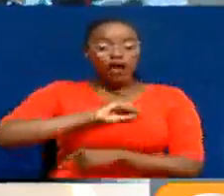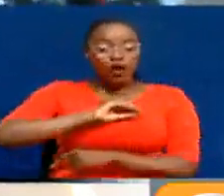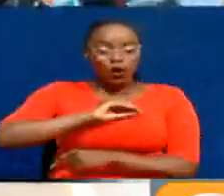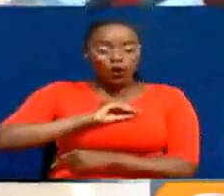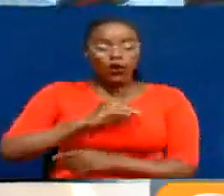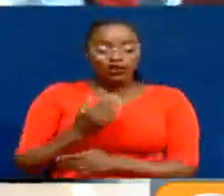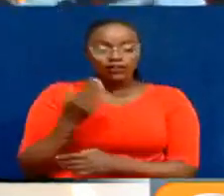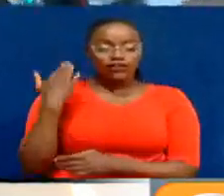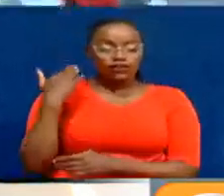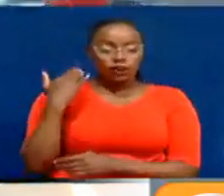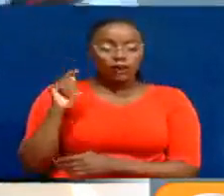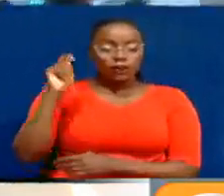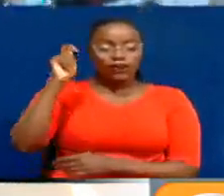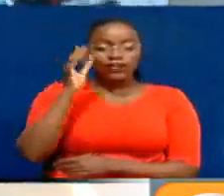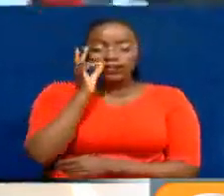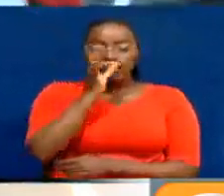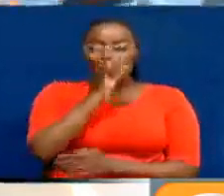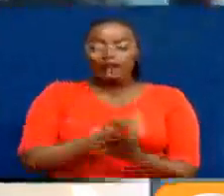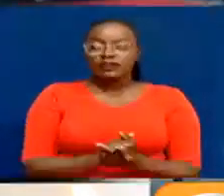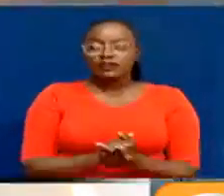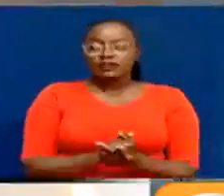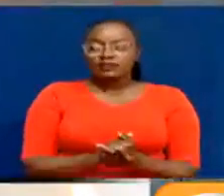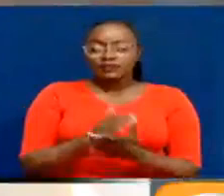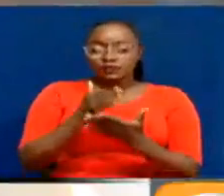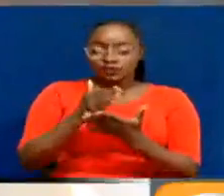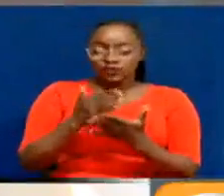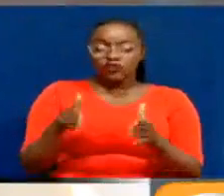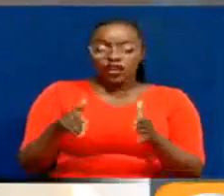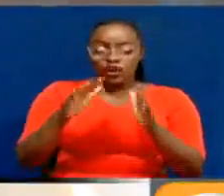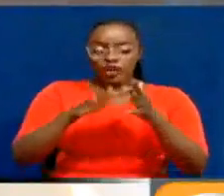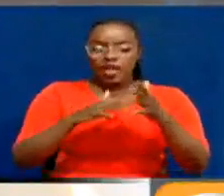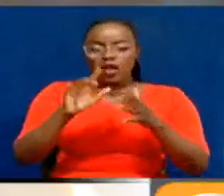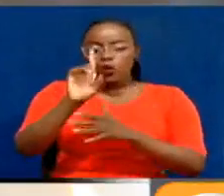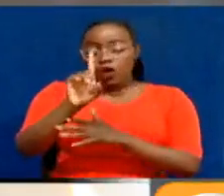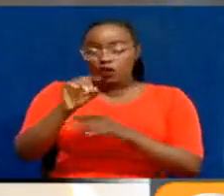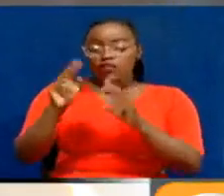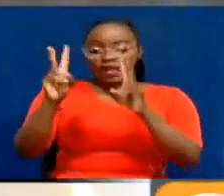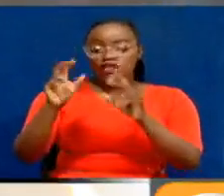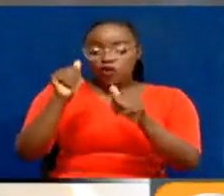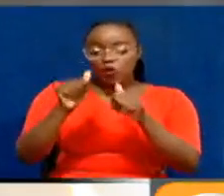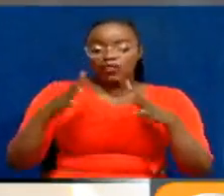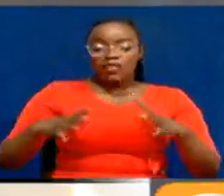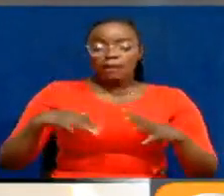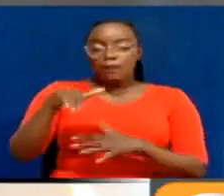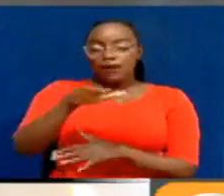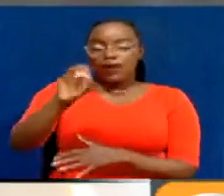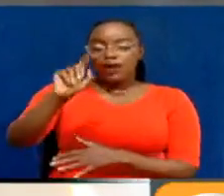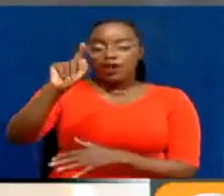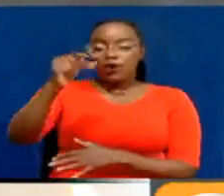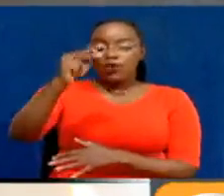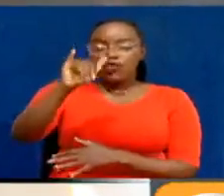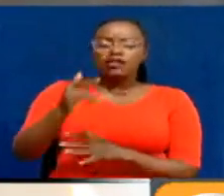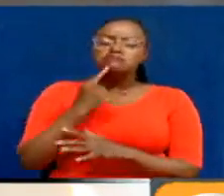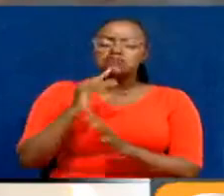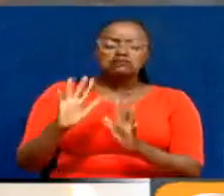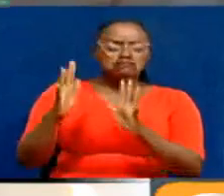the late former President Mwai Kibaki. Well, indeed, Seth, the road network is one of the issues that the locals here in Othaya have